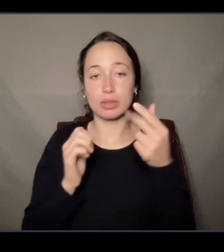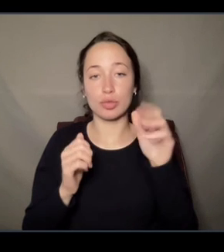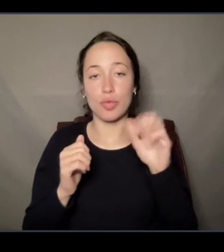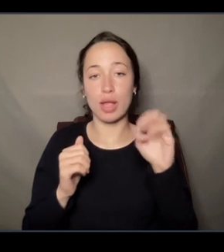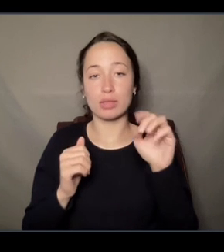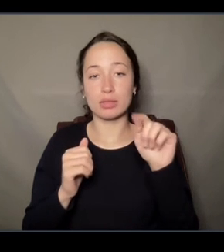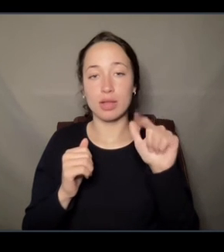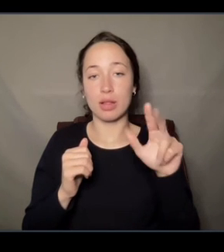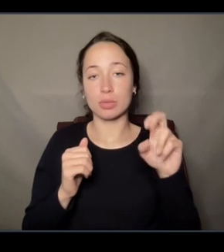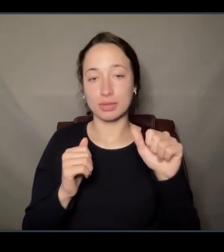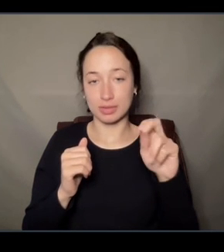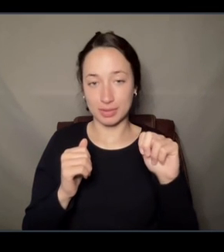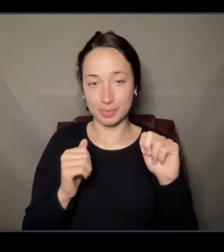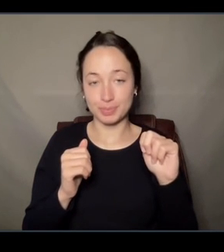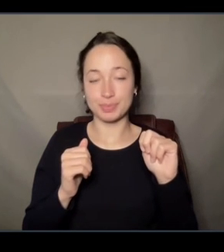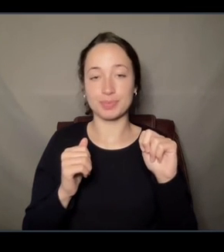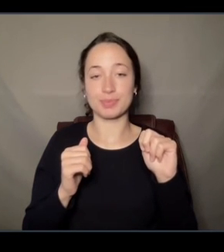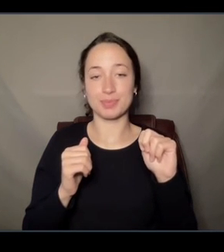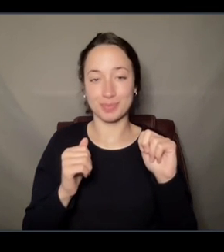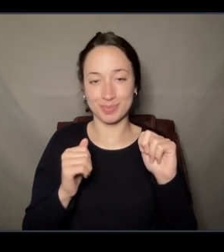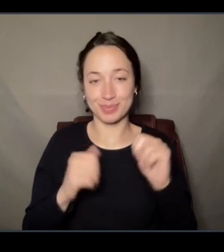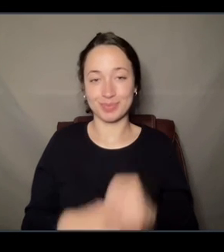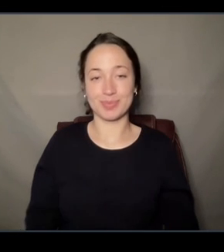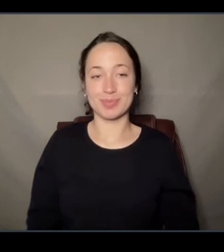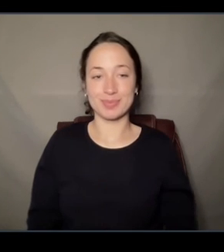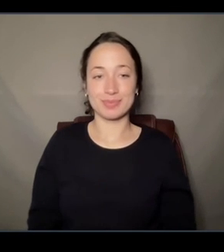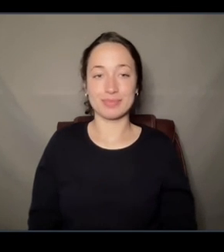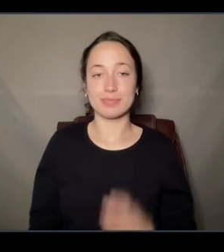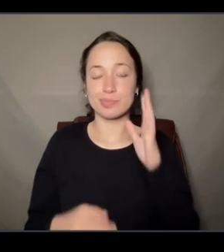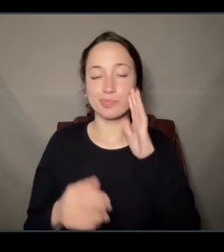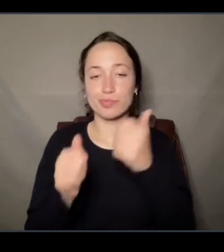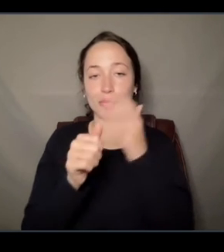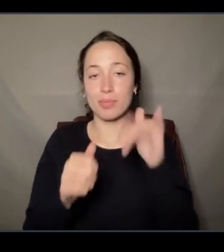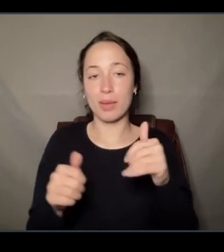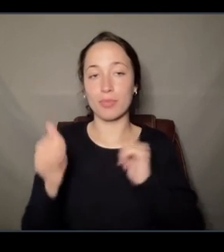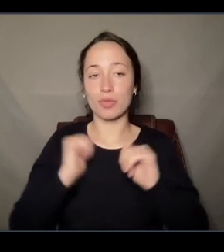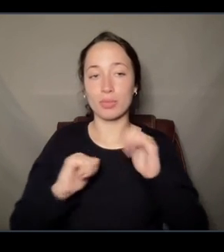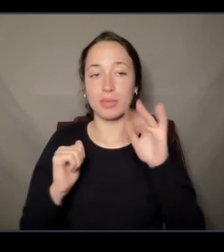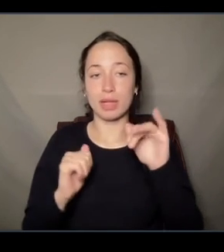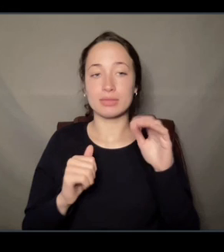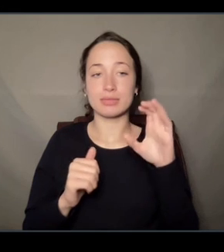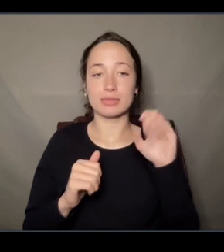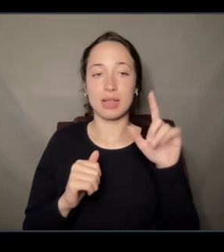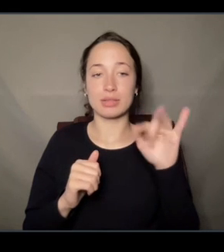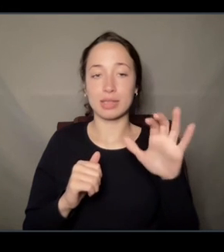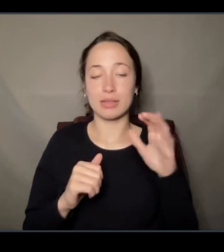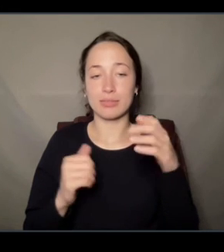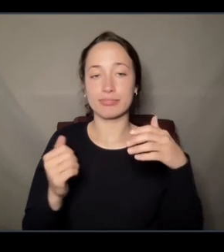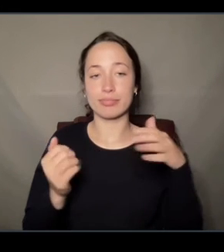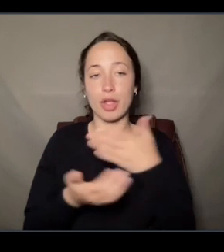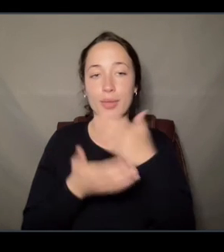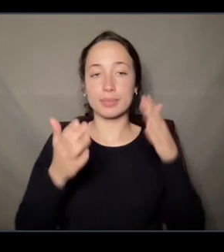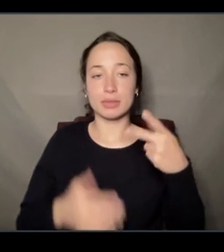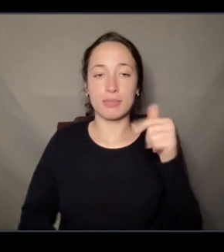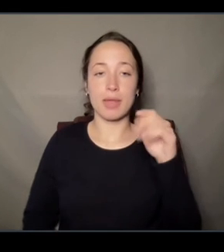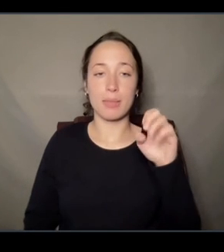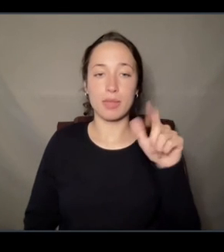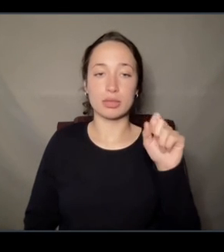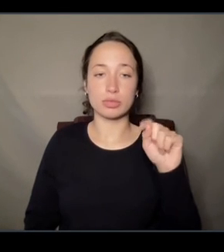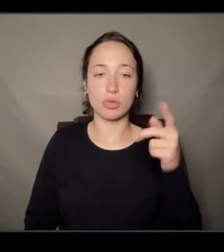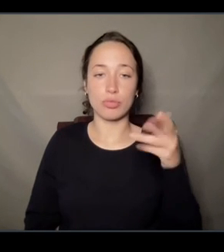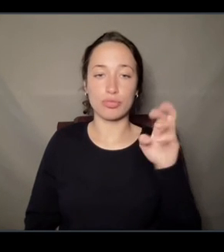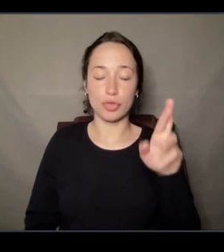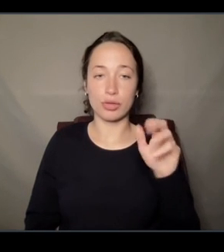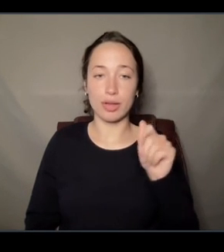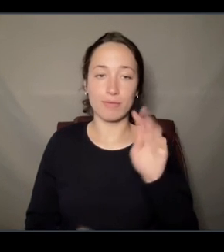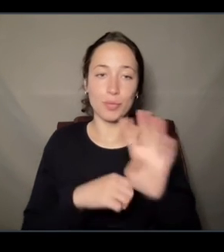Zoom authors reading with Grace Talusan. This will be followed by a performance by harpist Pamela Storer at